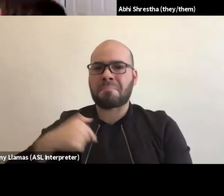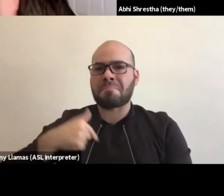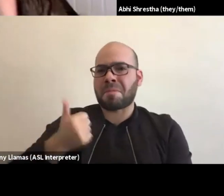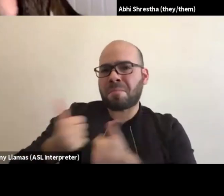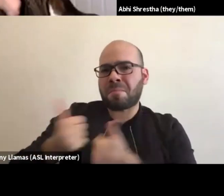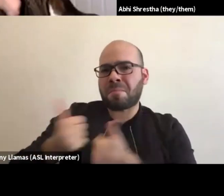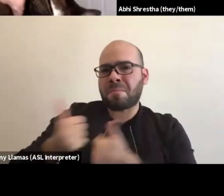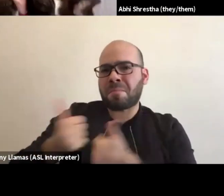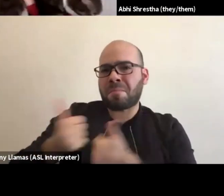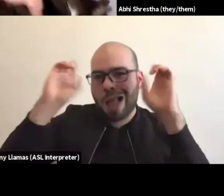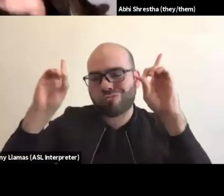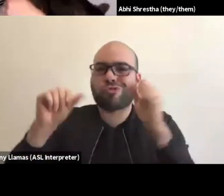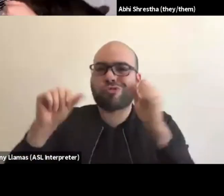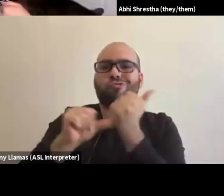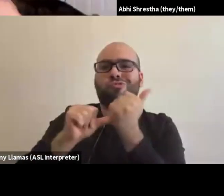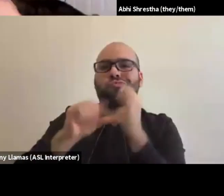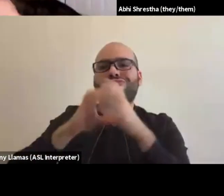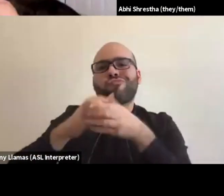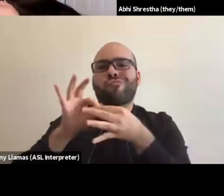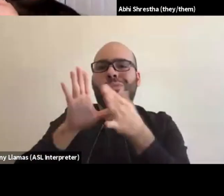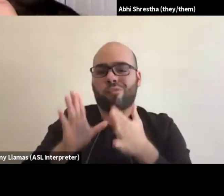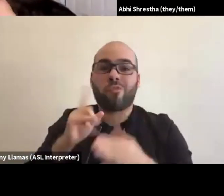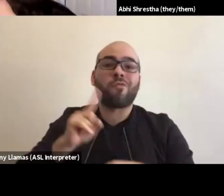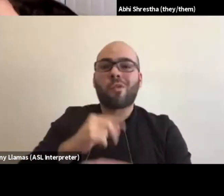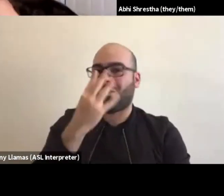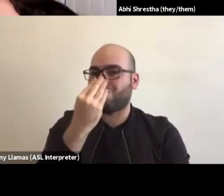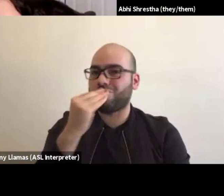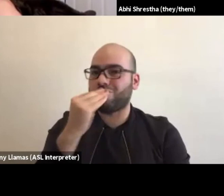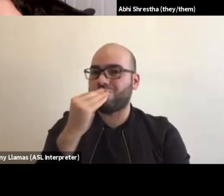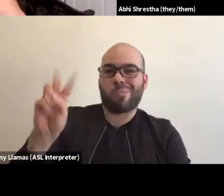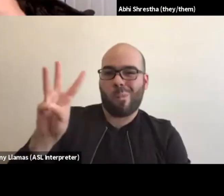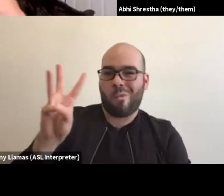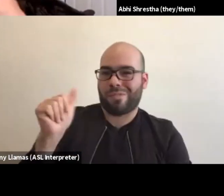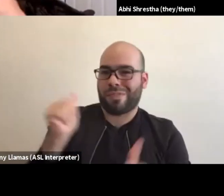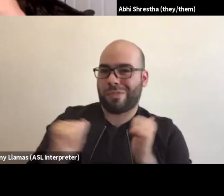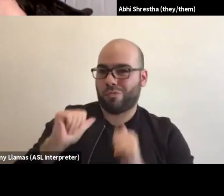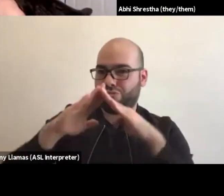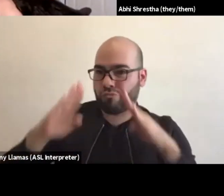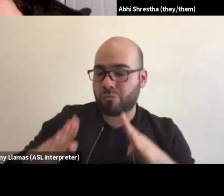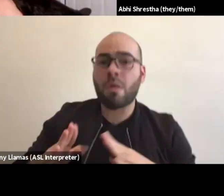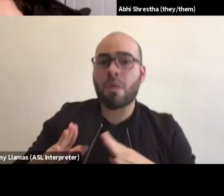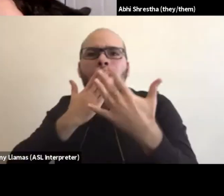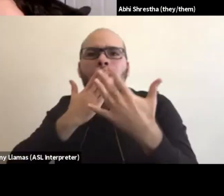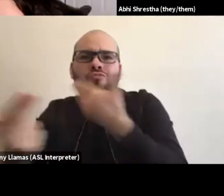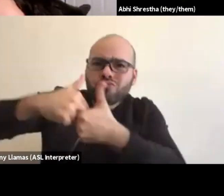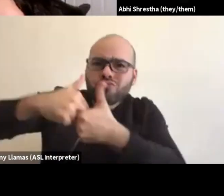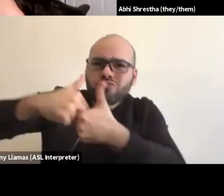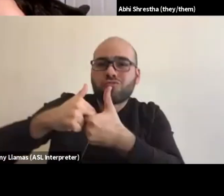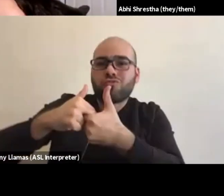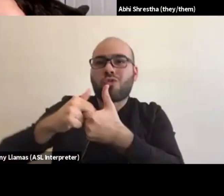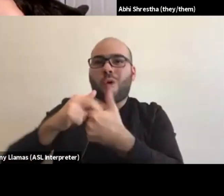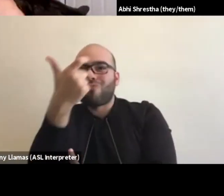I want to thank you all so much for joining us today, both in the webinar and on Facebook Live, which is